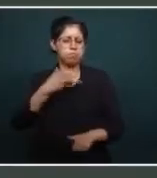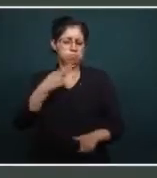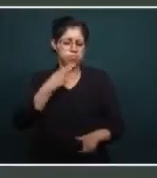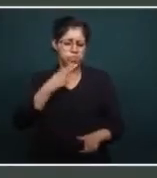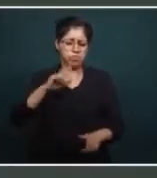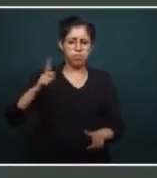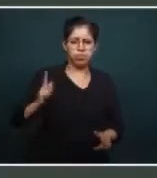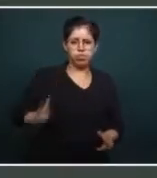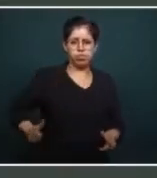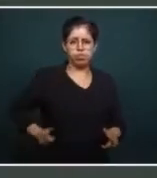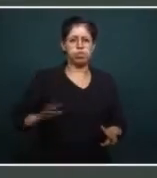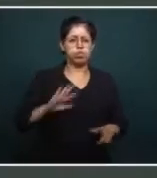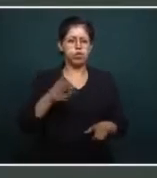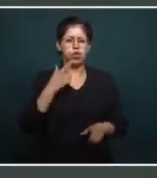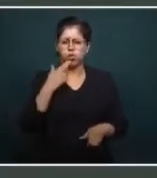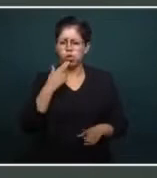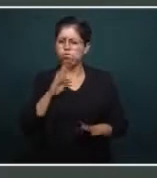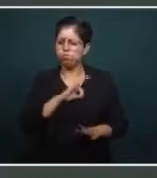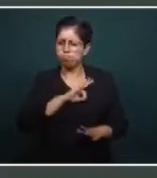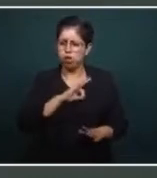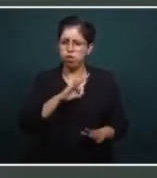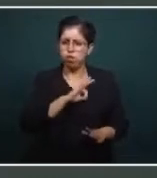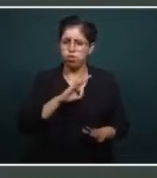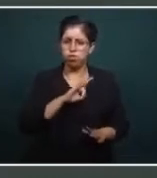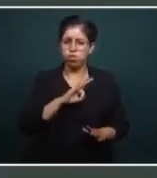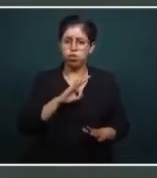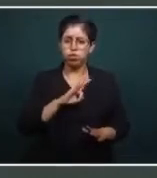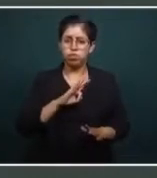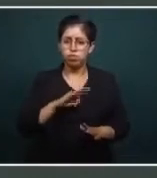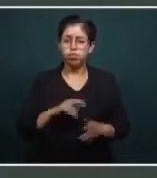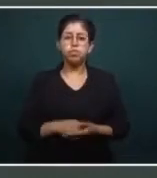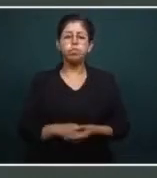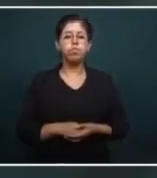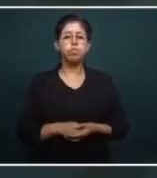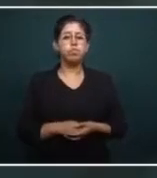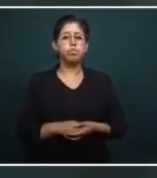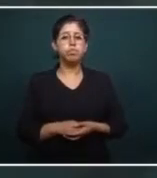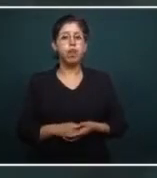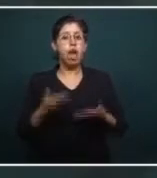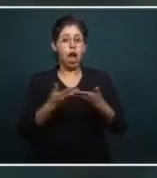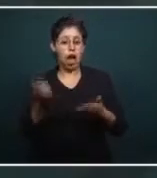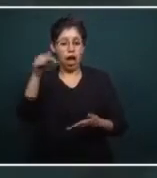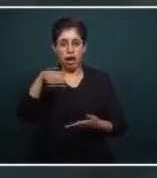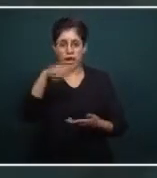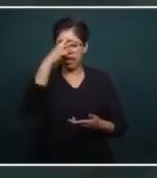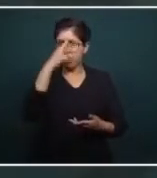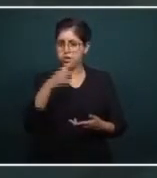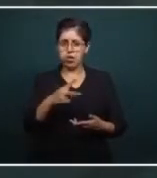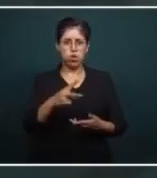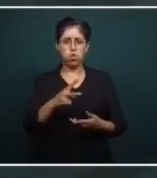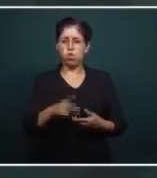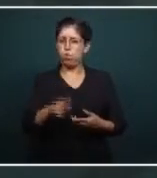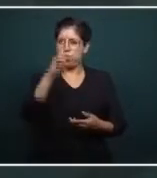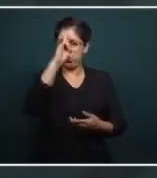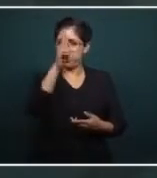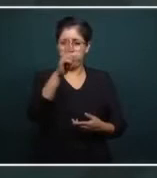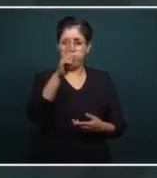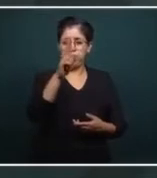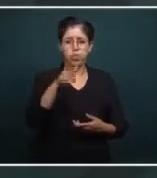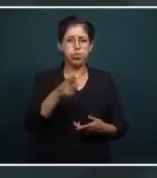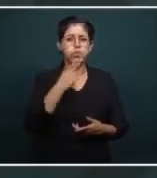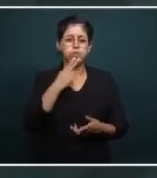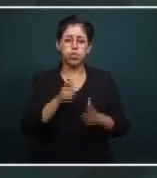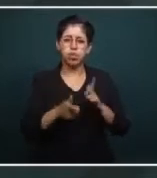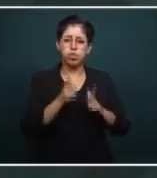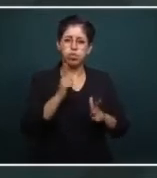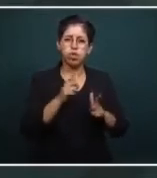arms, the que requieren de permisos that are going, de la when you Secretaría get de la Defensa. arms, you're going to need permission from the Somos Secretary